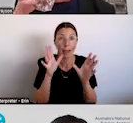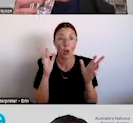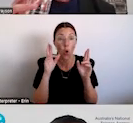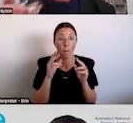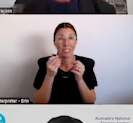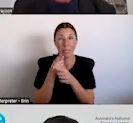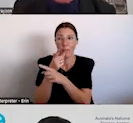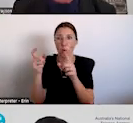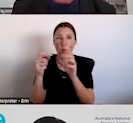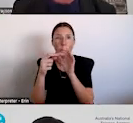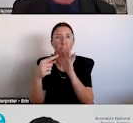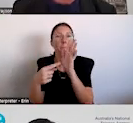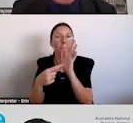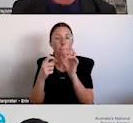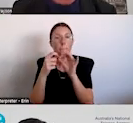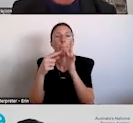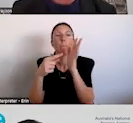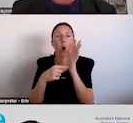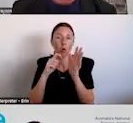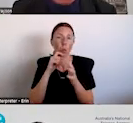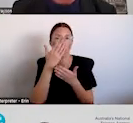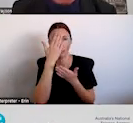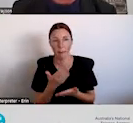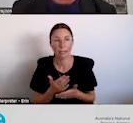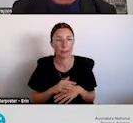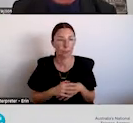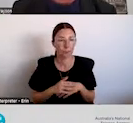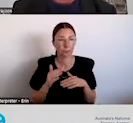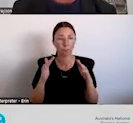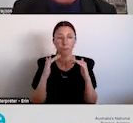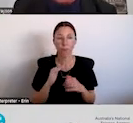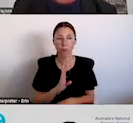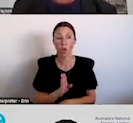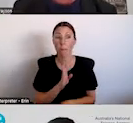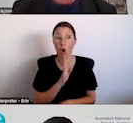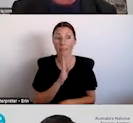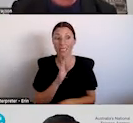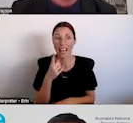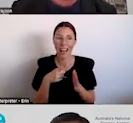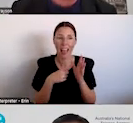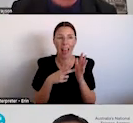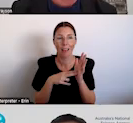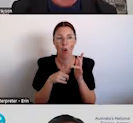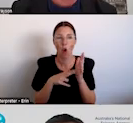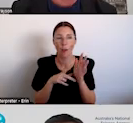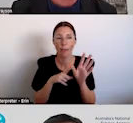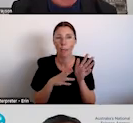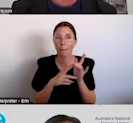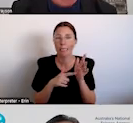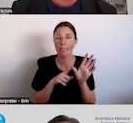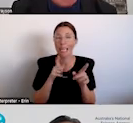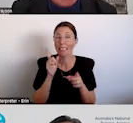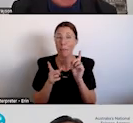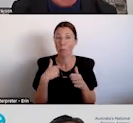respecting that. Privacy and anonymity. Sometimes we post things online